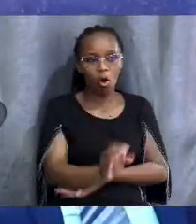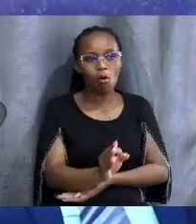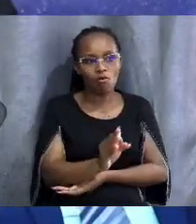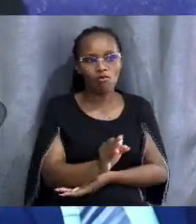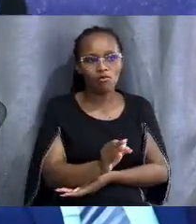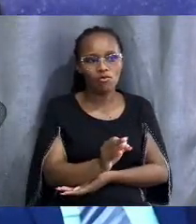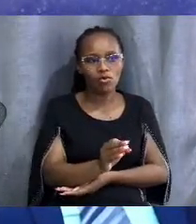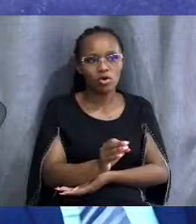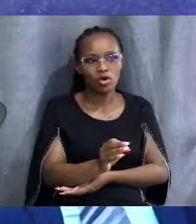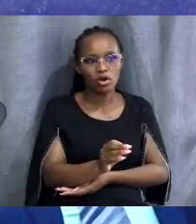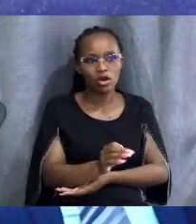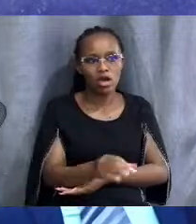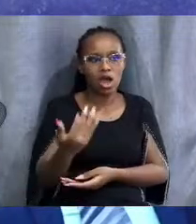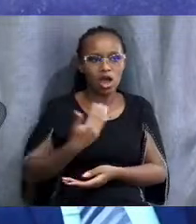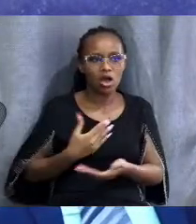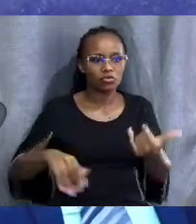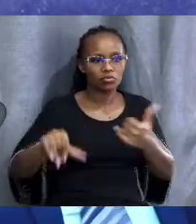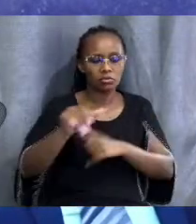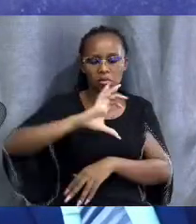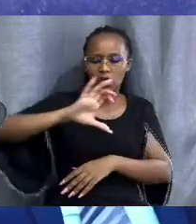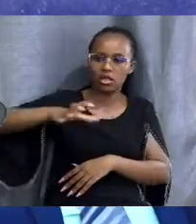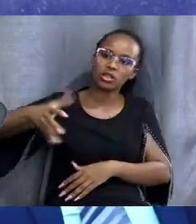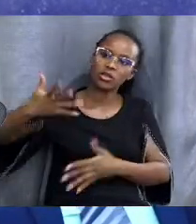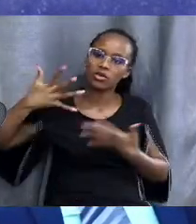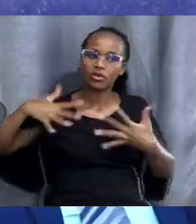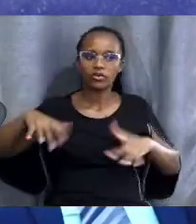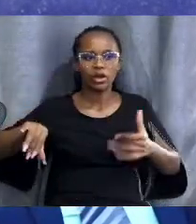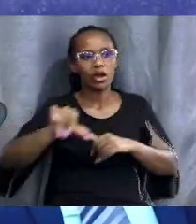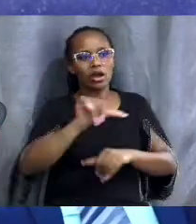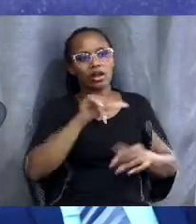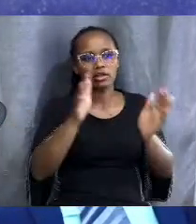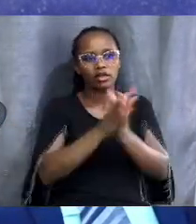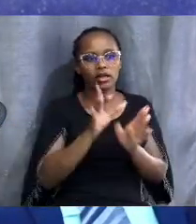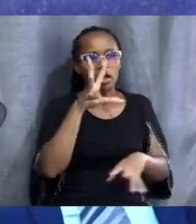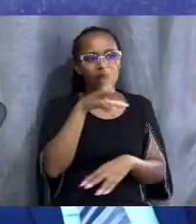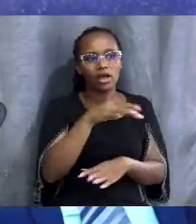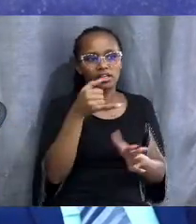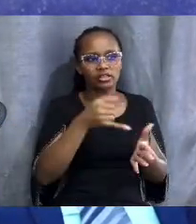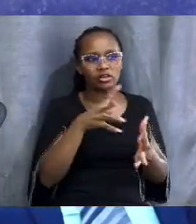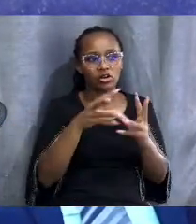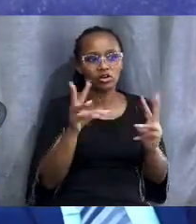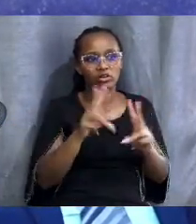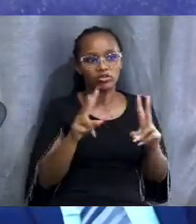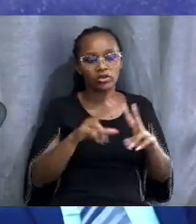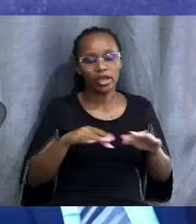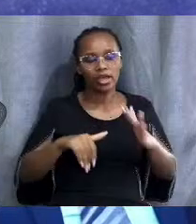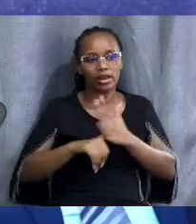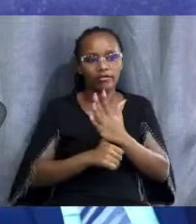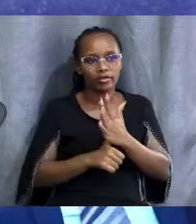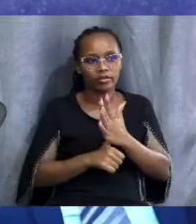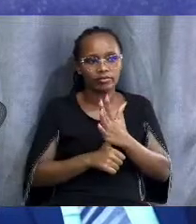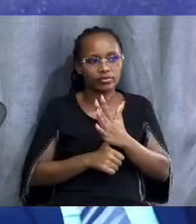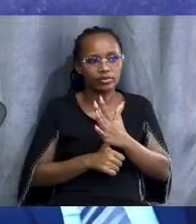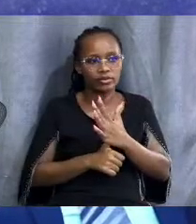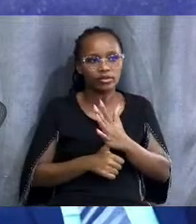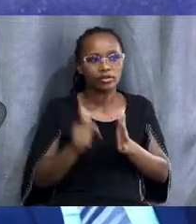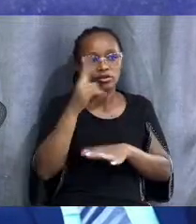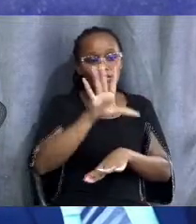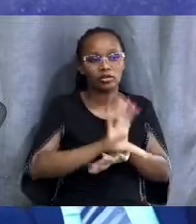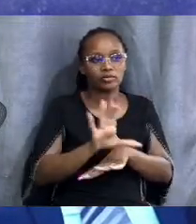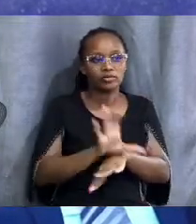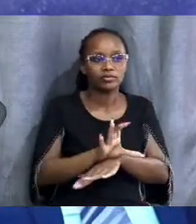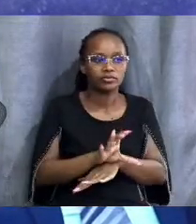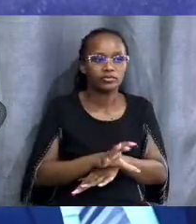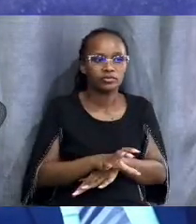a cosmopolitan city. And therefore, it was very, very hard for the